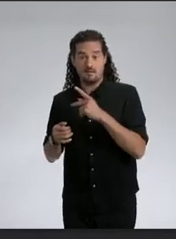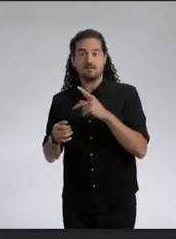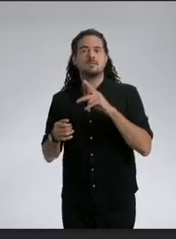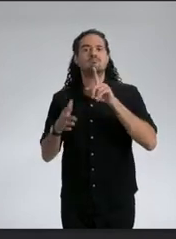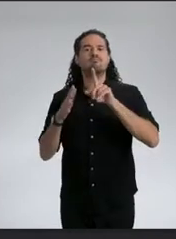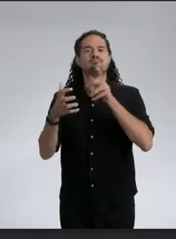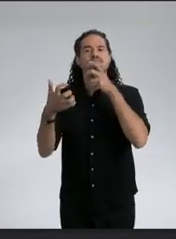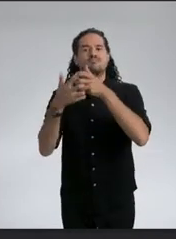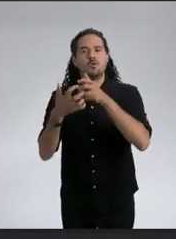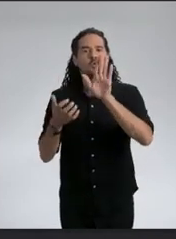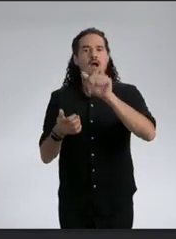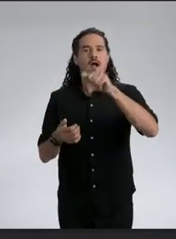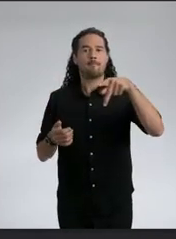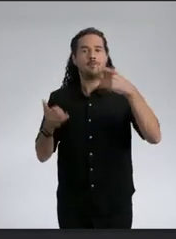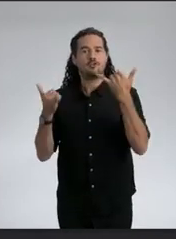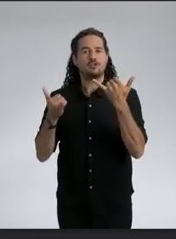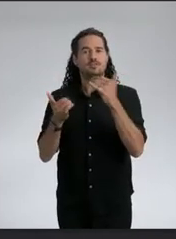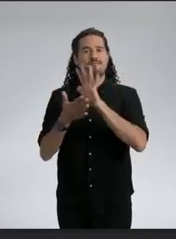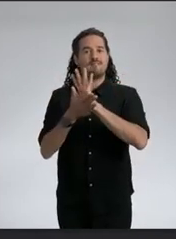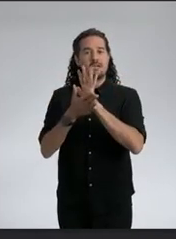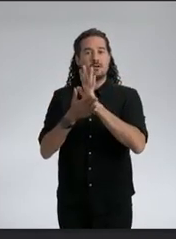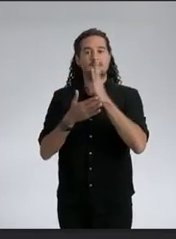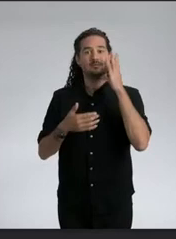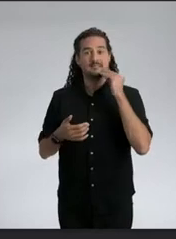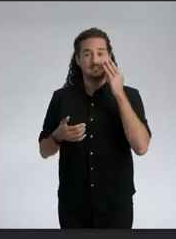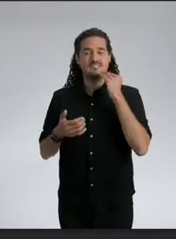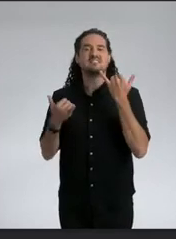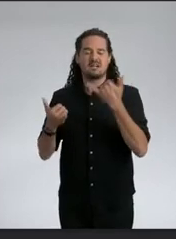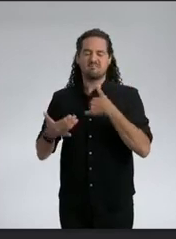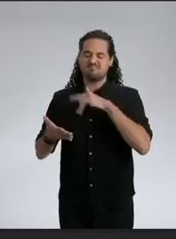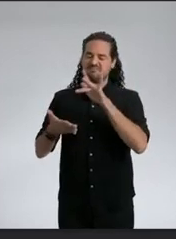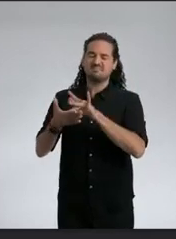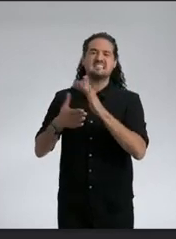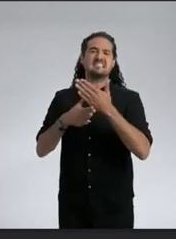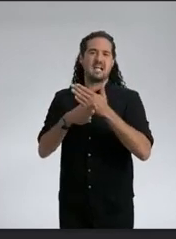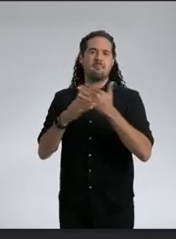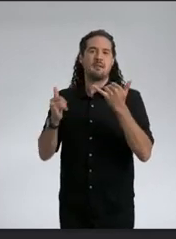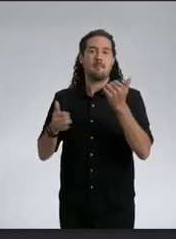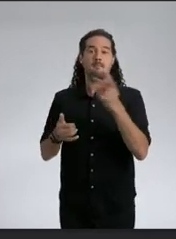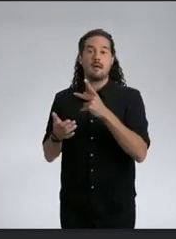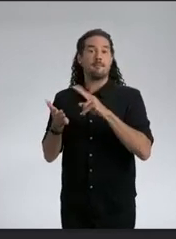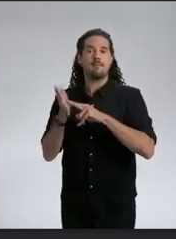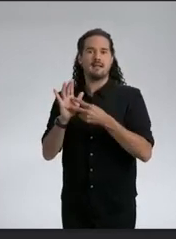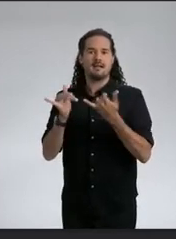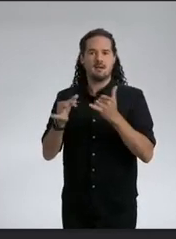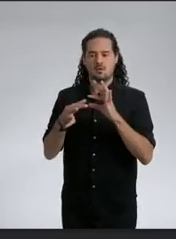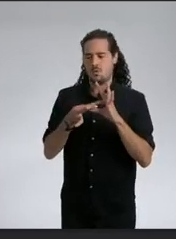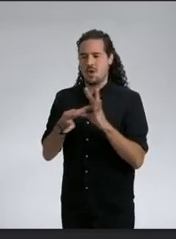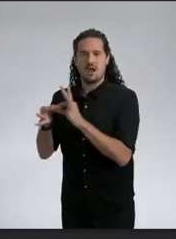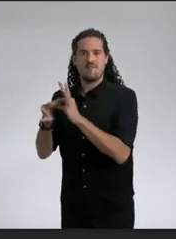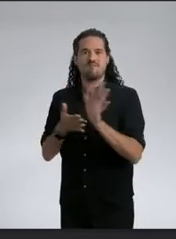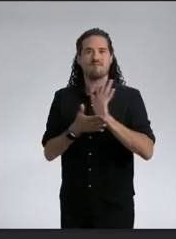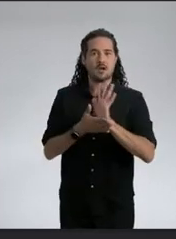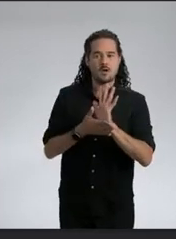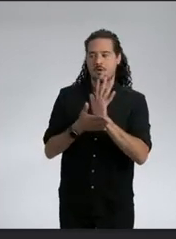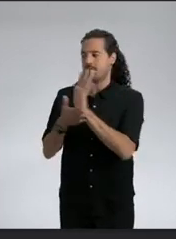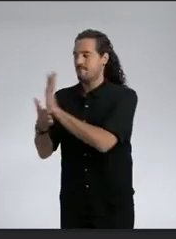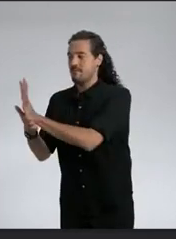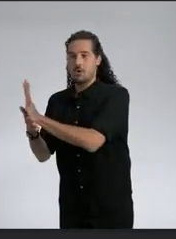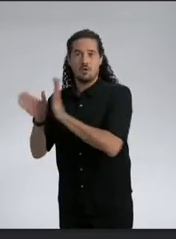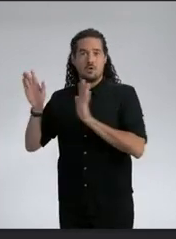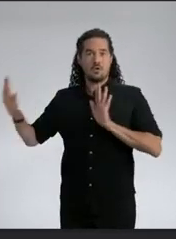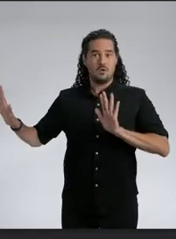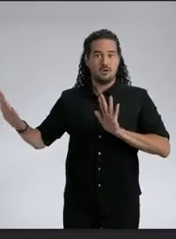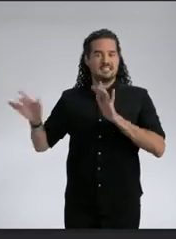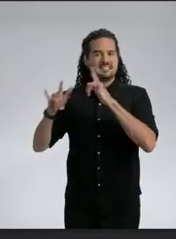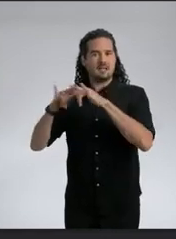experience. Now, because I chose shared playback, the system is coordinating video on my device and Ryan's at exactly the same time, with core media and